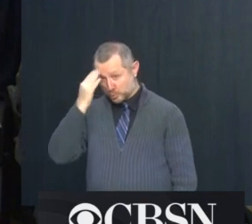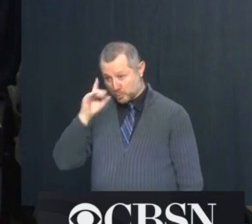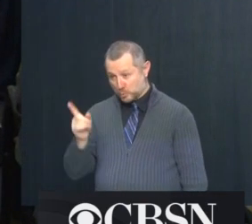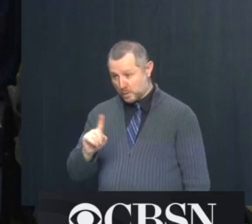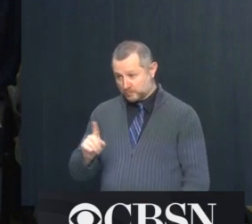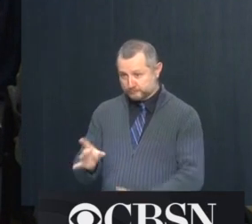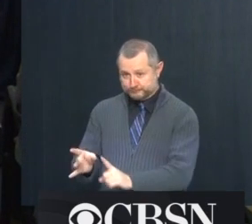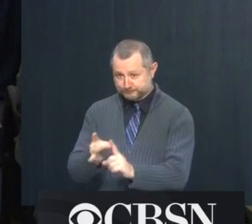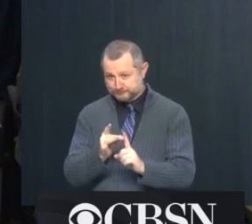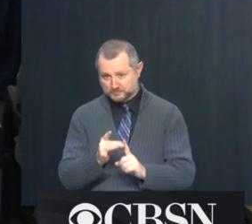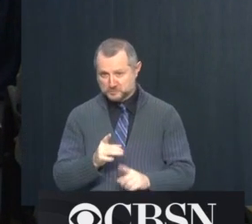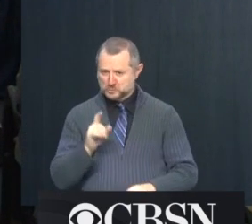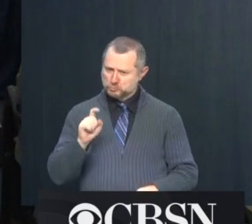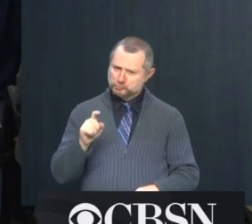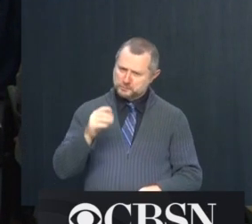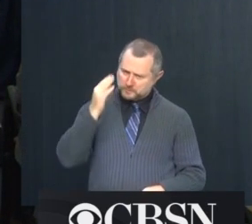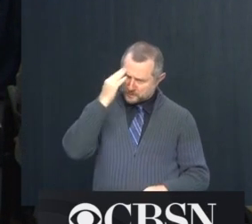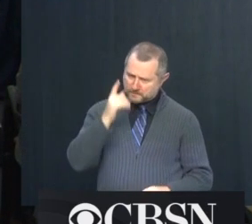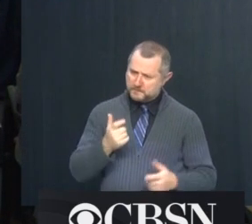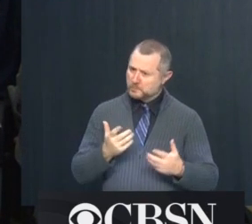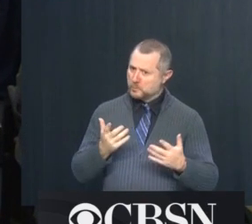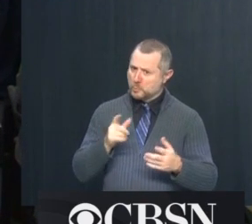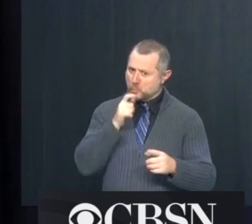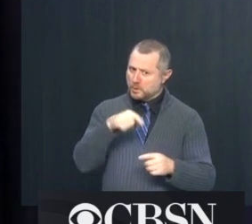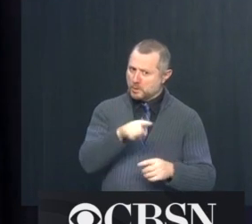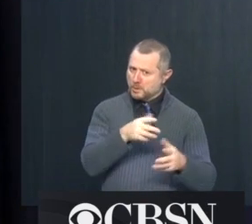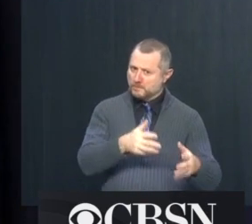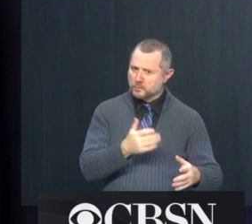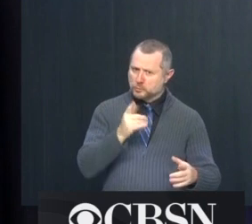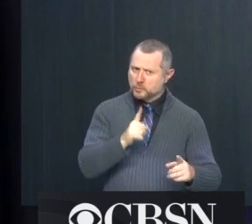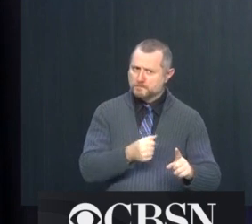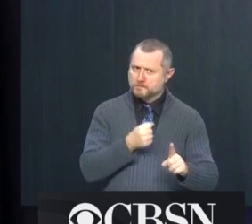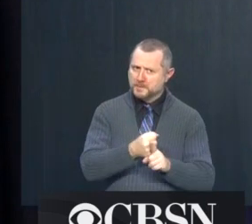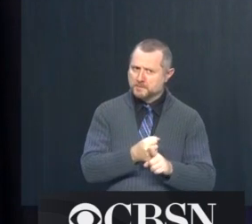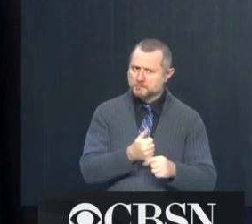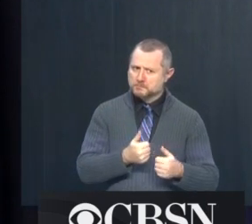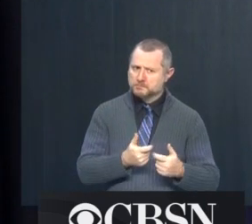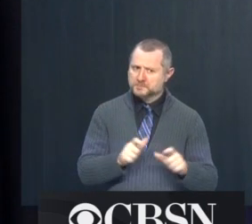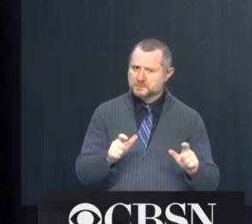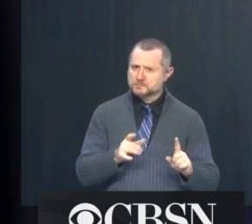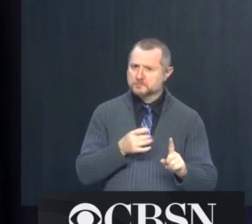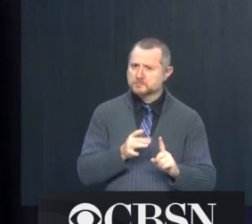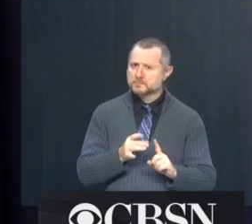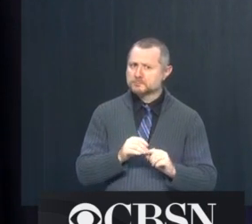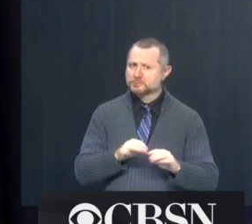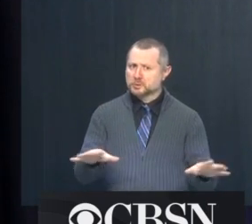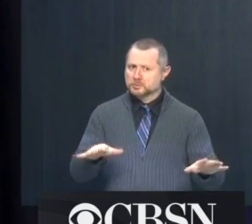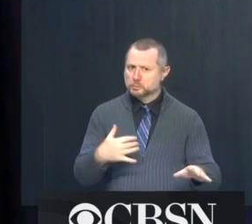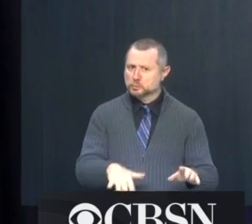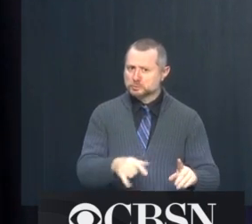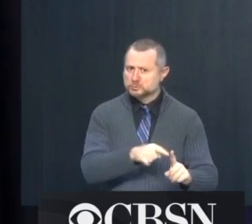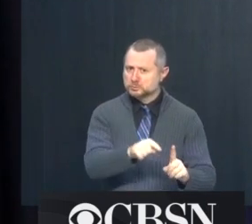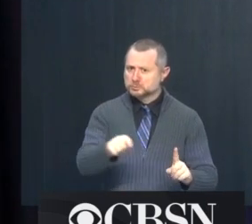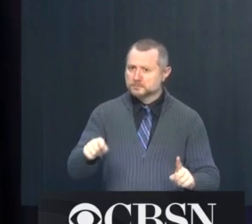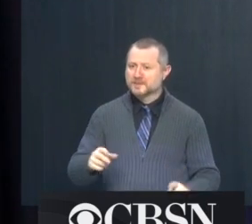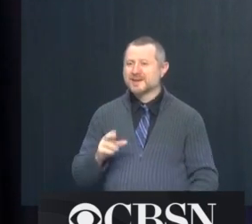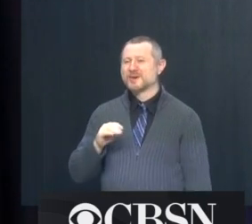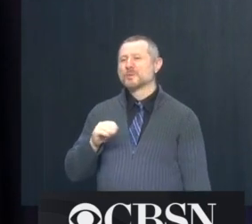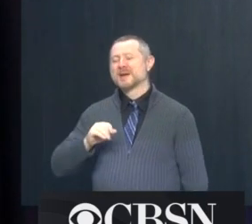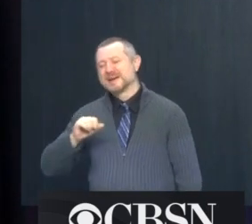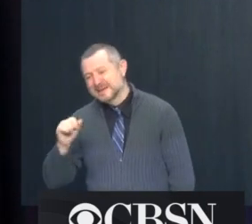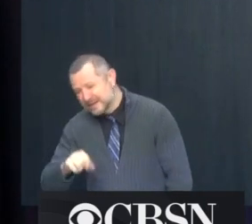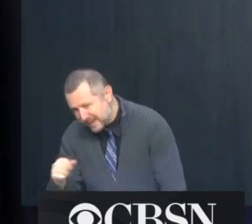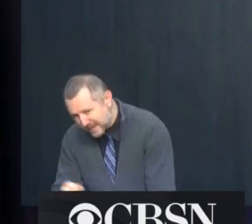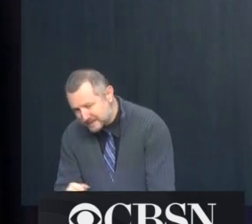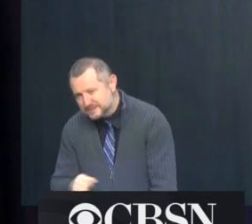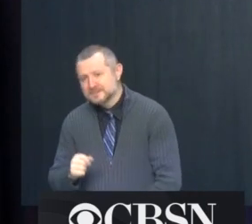have a pretty big impact on knowing where the virus is actually spreading and acting accordingly, no? yeah, but there's also